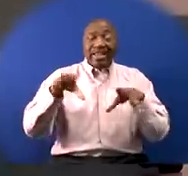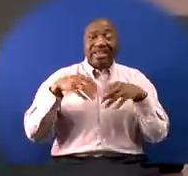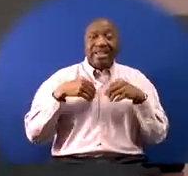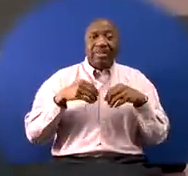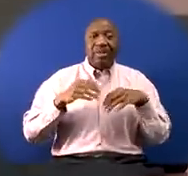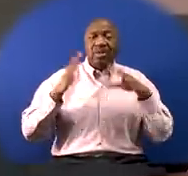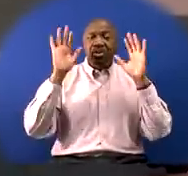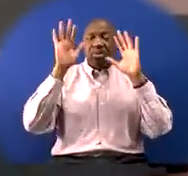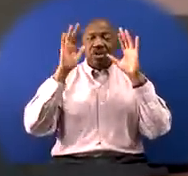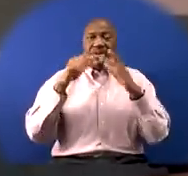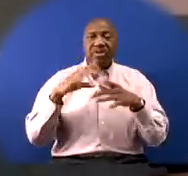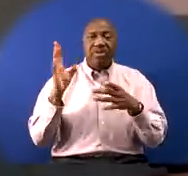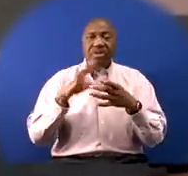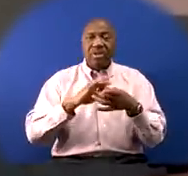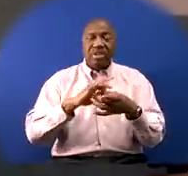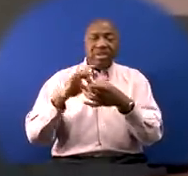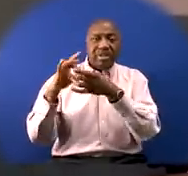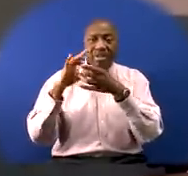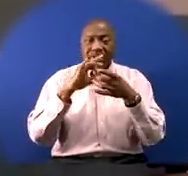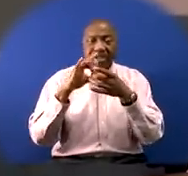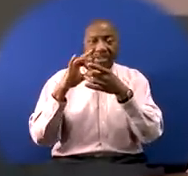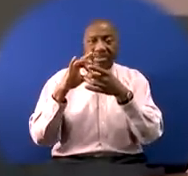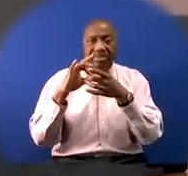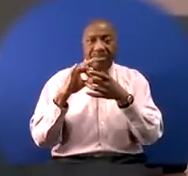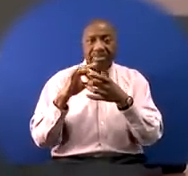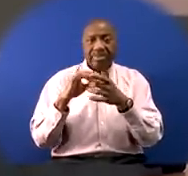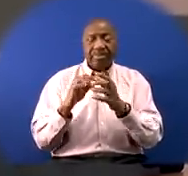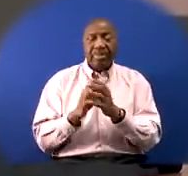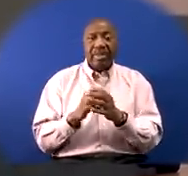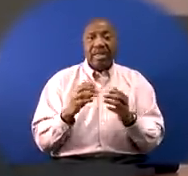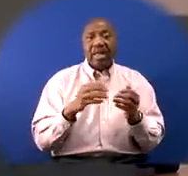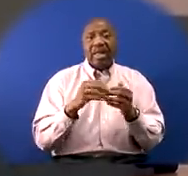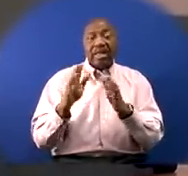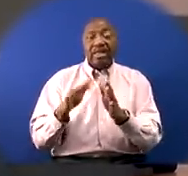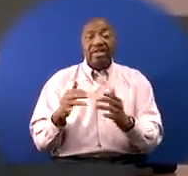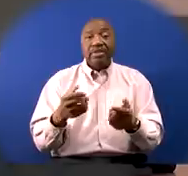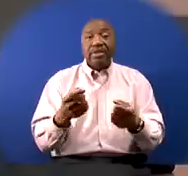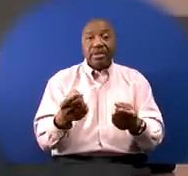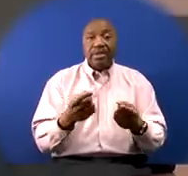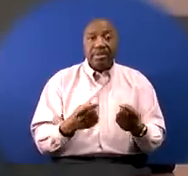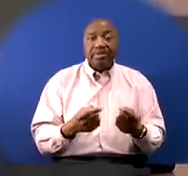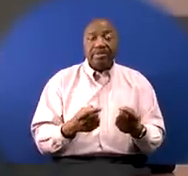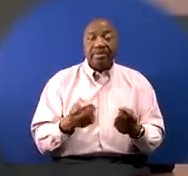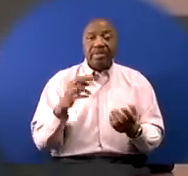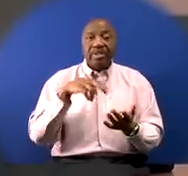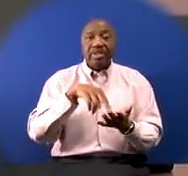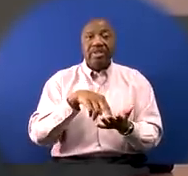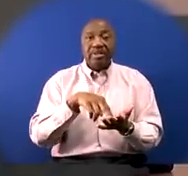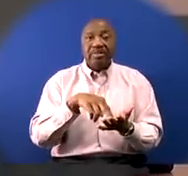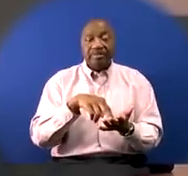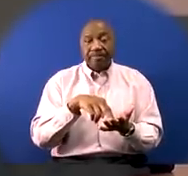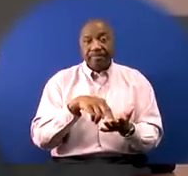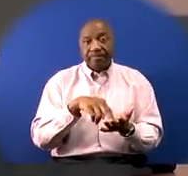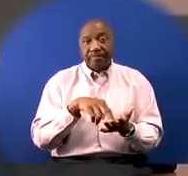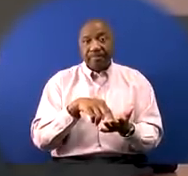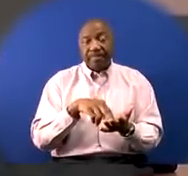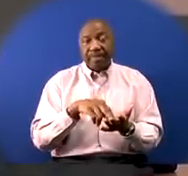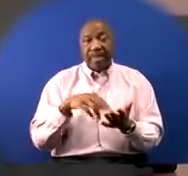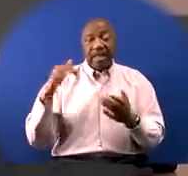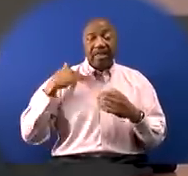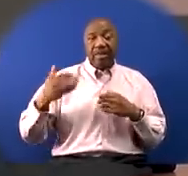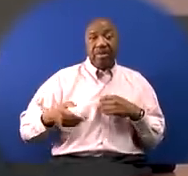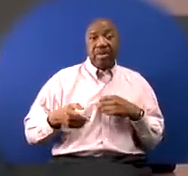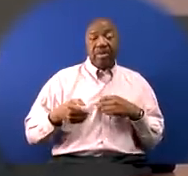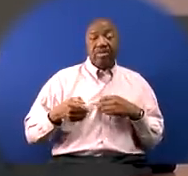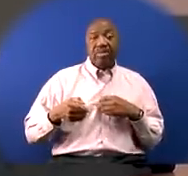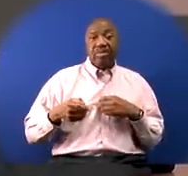and Jesus Christ alone. Our leaders are going to come stand with me now, and as they stand with me, they literally extend from this